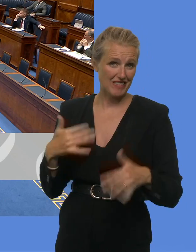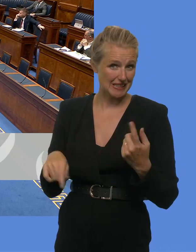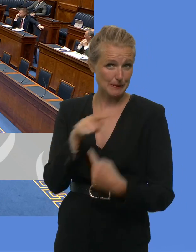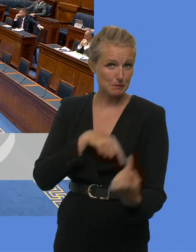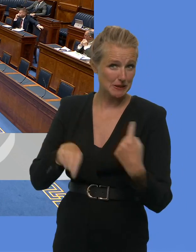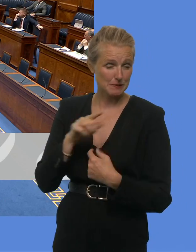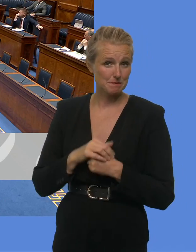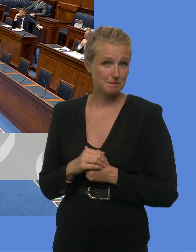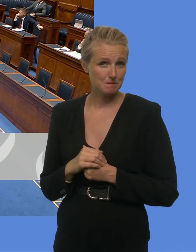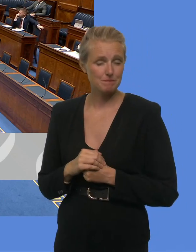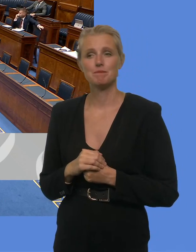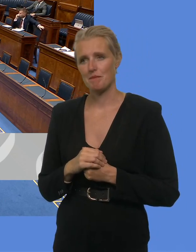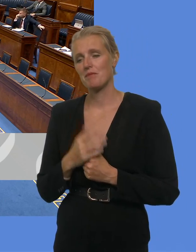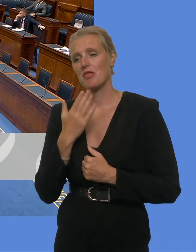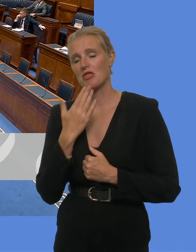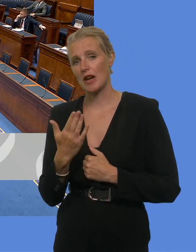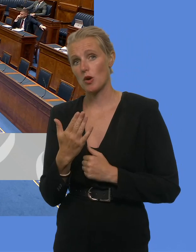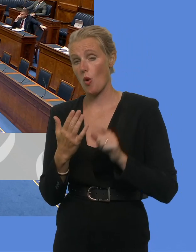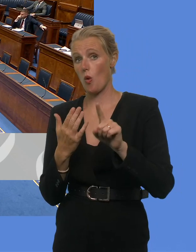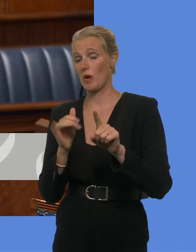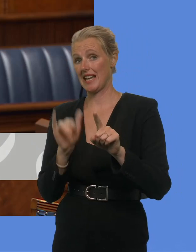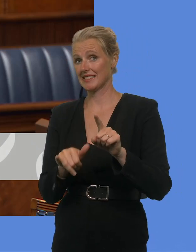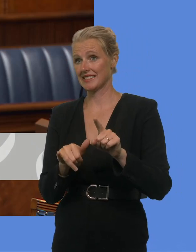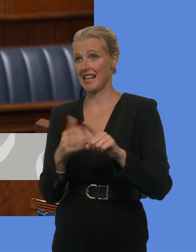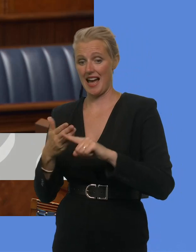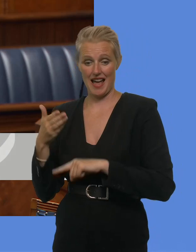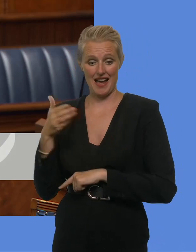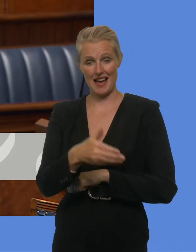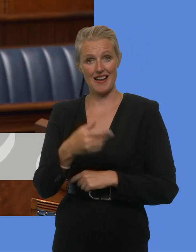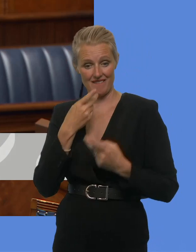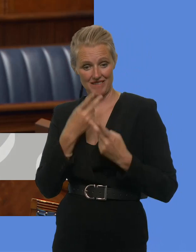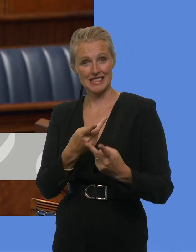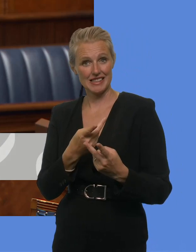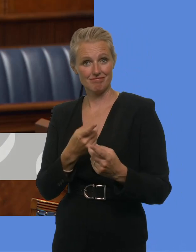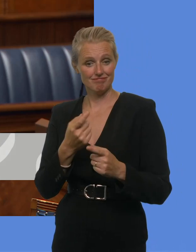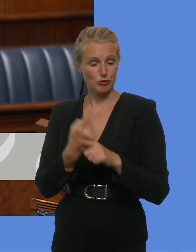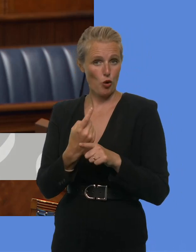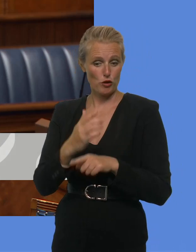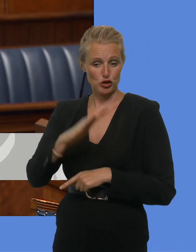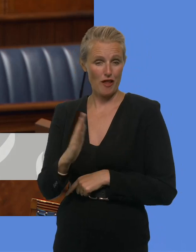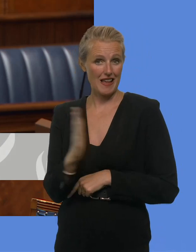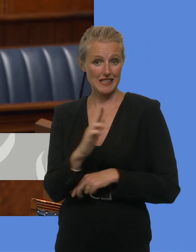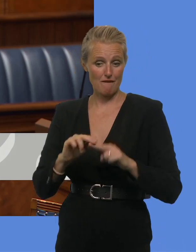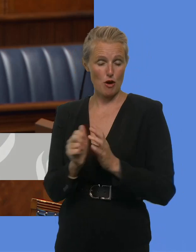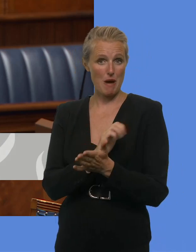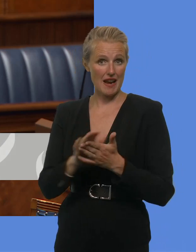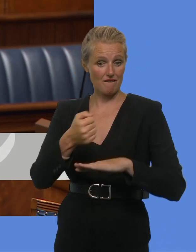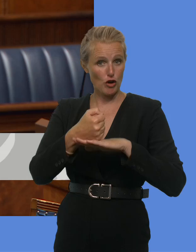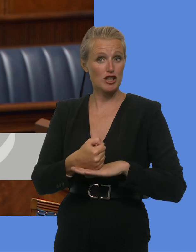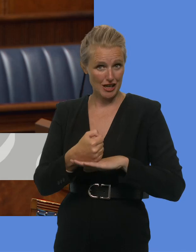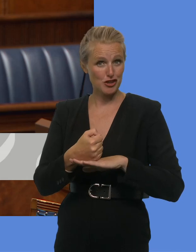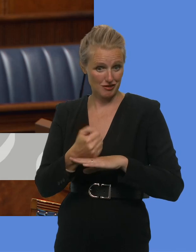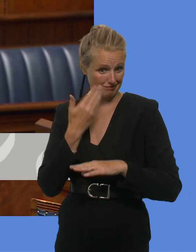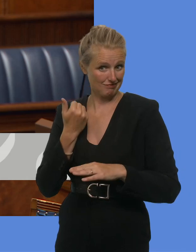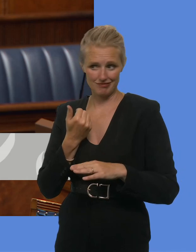you, Mr. Speaker. Yes, I had the opportunity to go down and to speak with the South and East Fermanagh Foundation